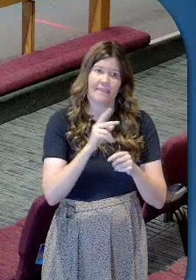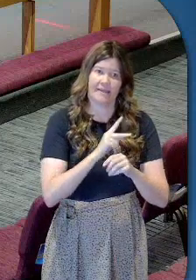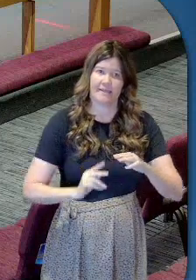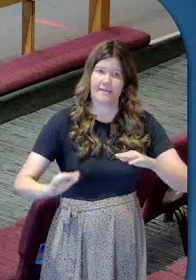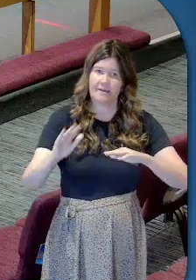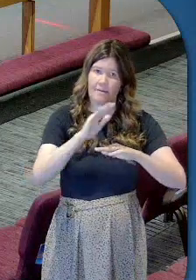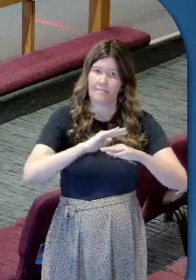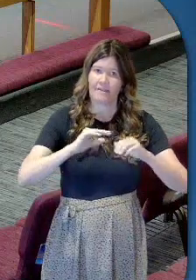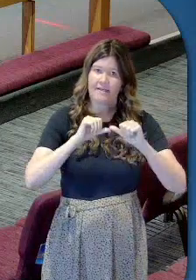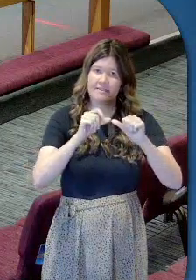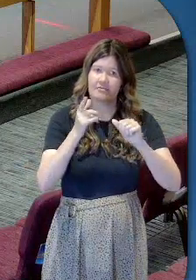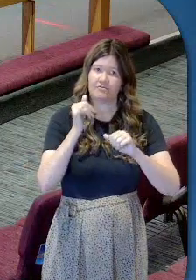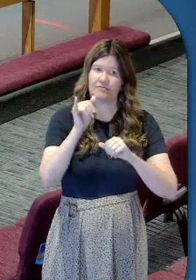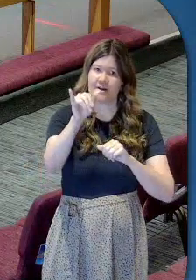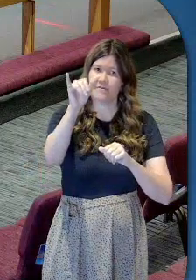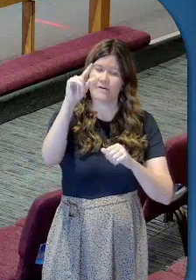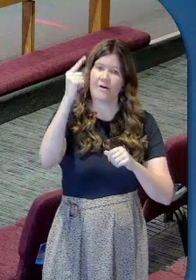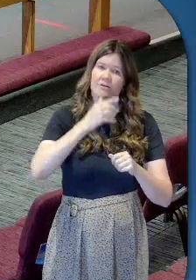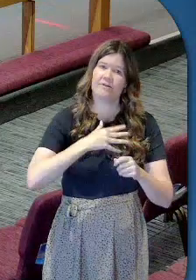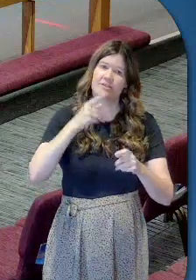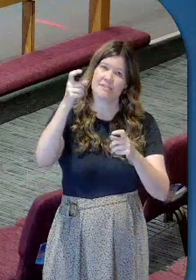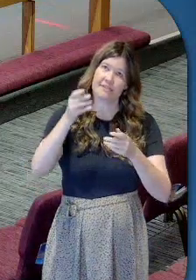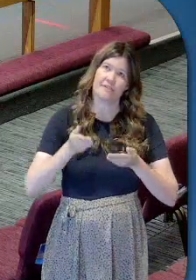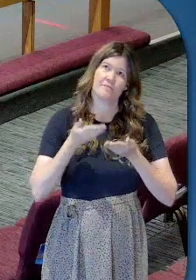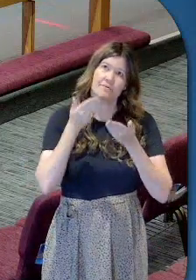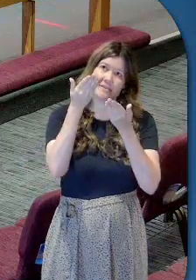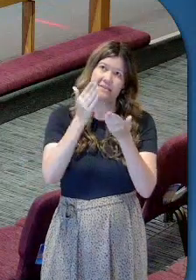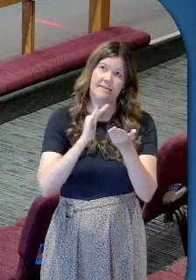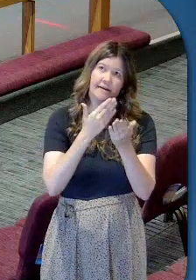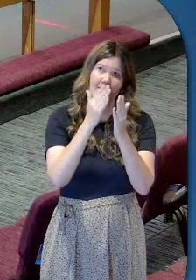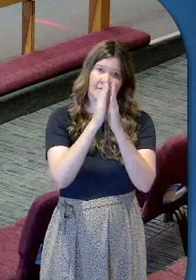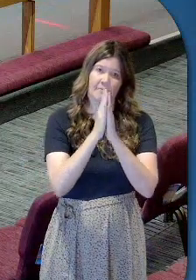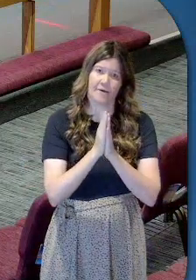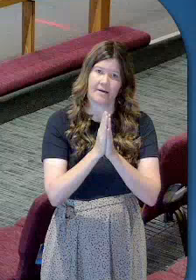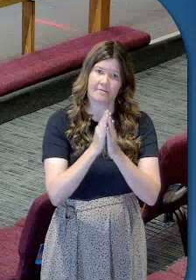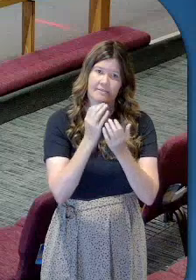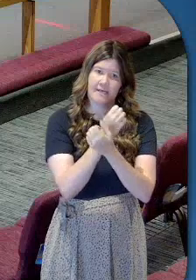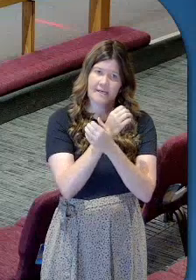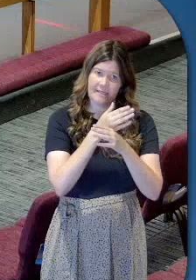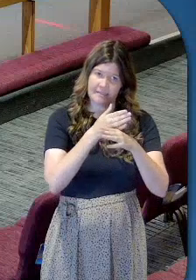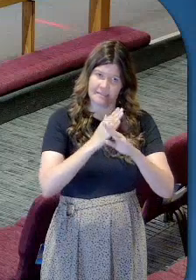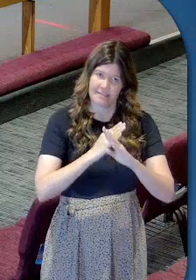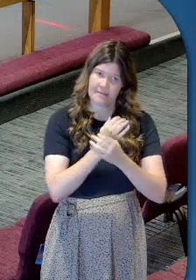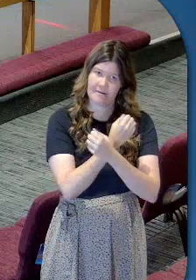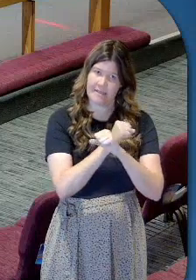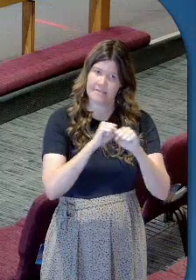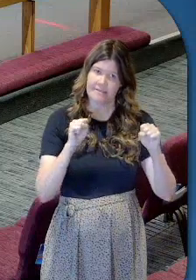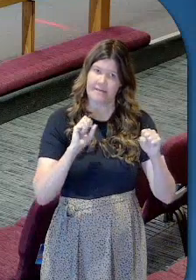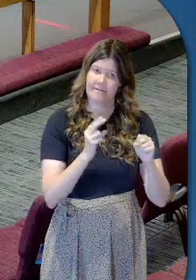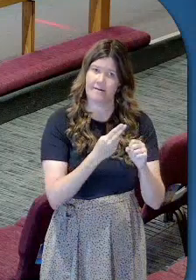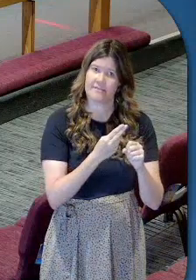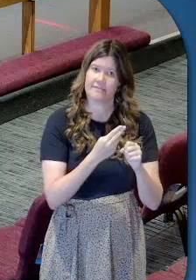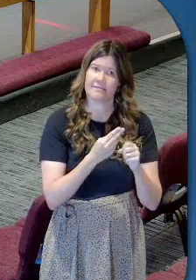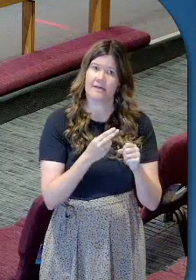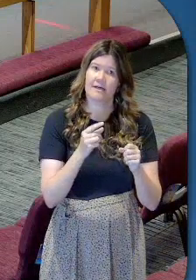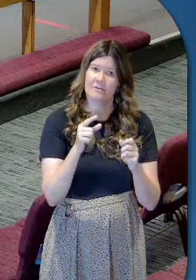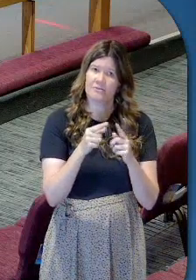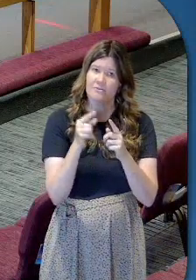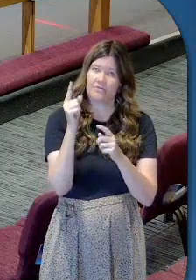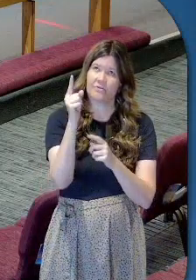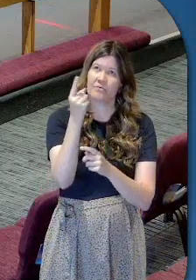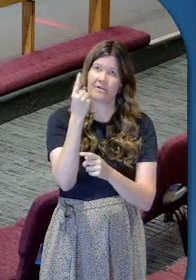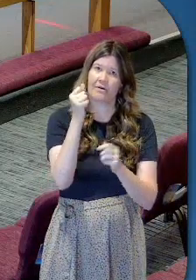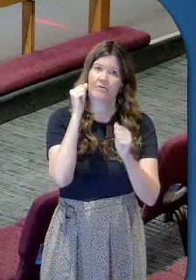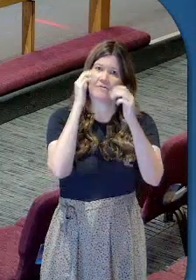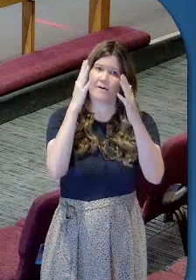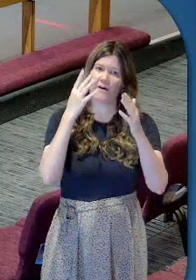has no end. Graciously receive our prayers, deliver and preserve us. To you alone, O Father, be all glory, honor,